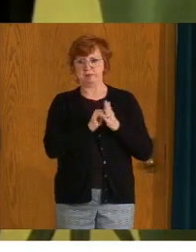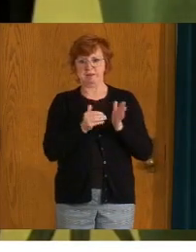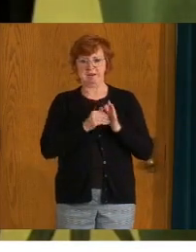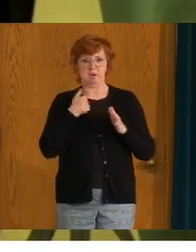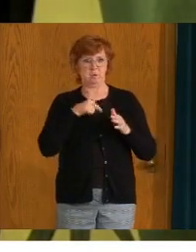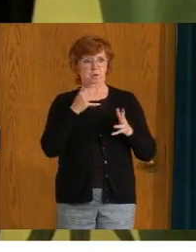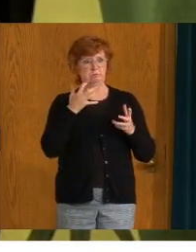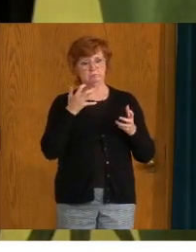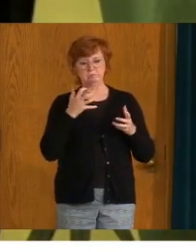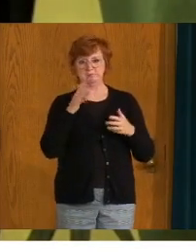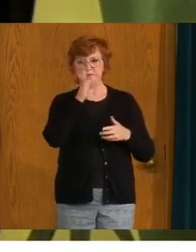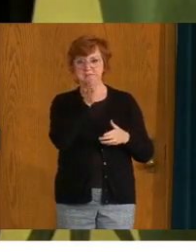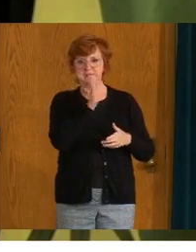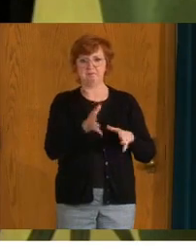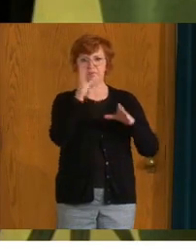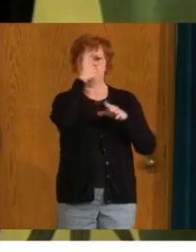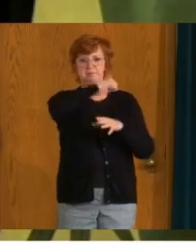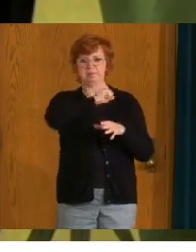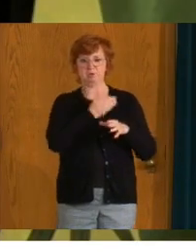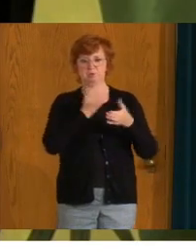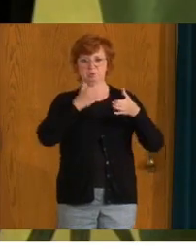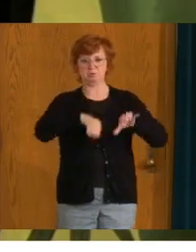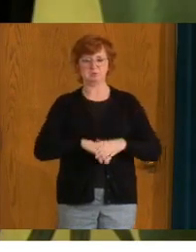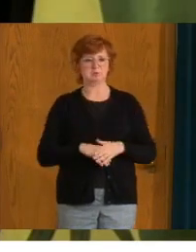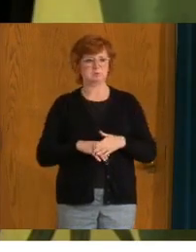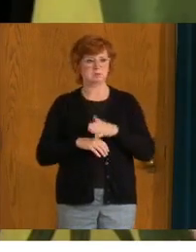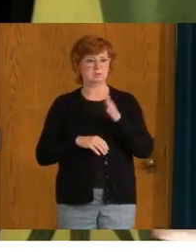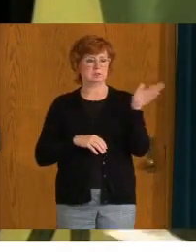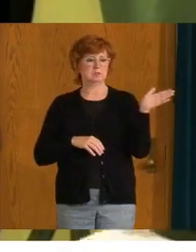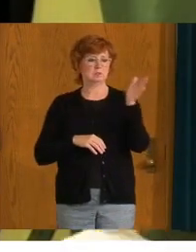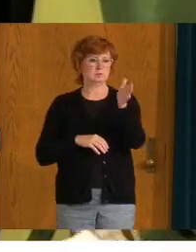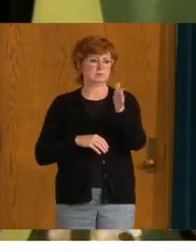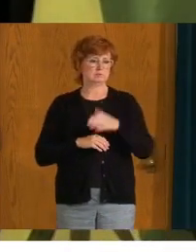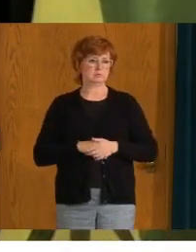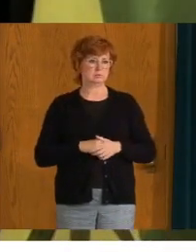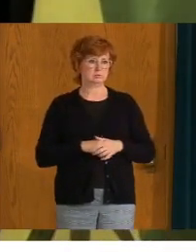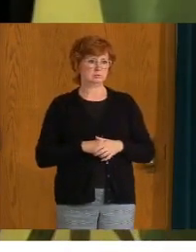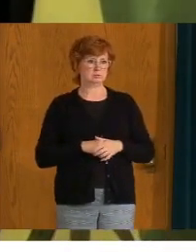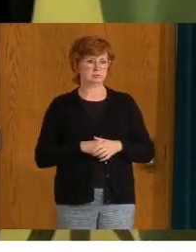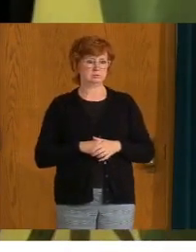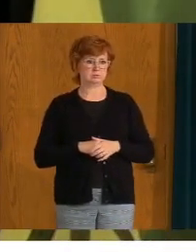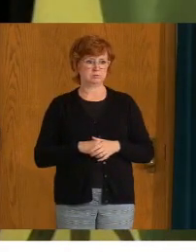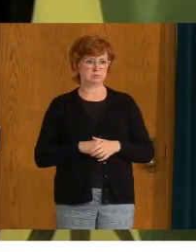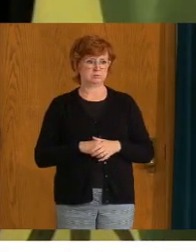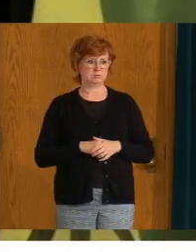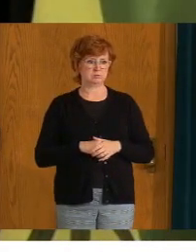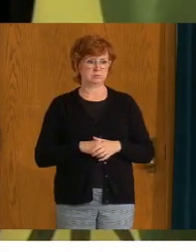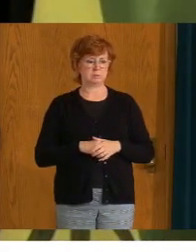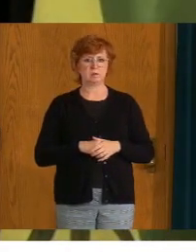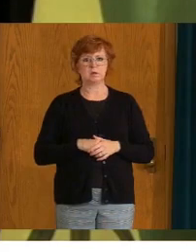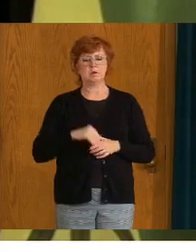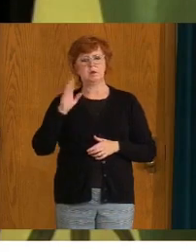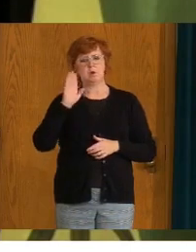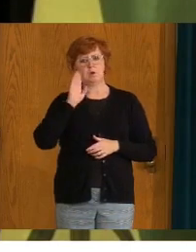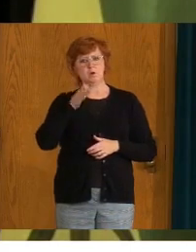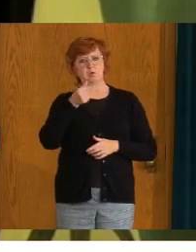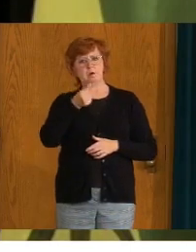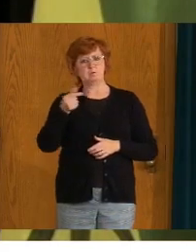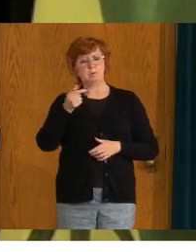province consider delaying our reopen until more people can get the second shot to protect against the Delta